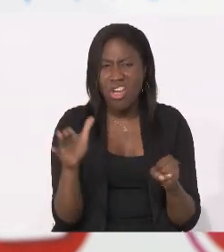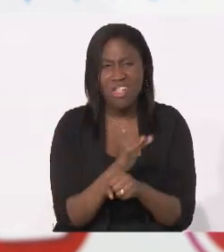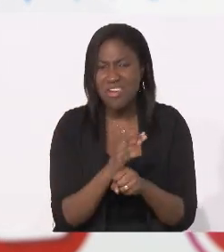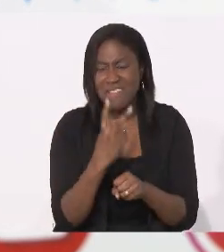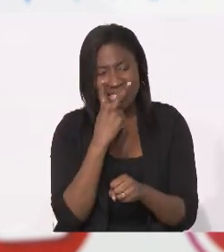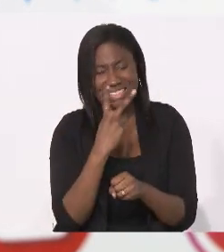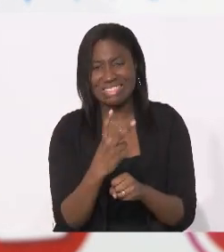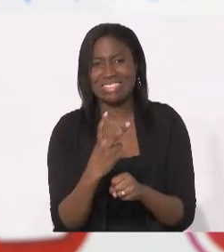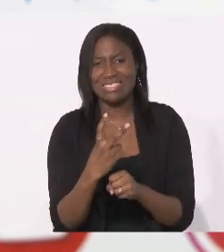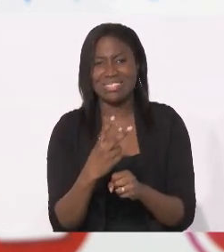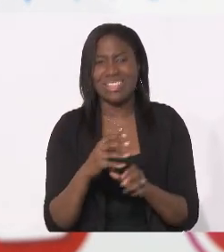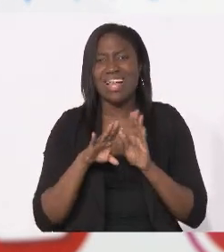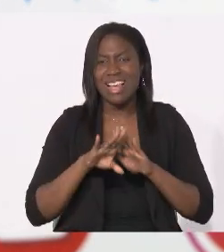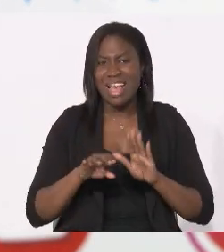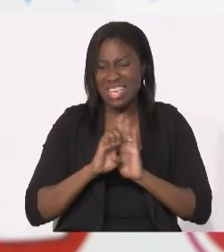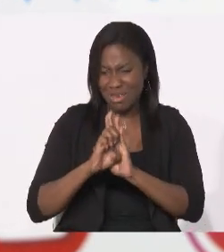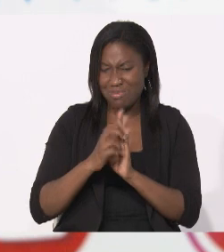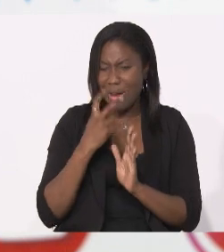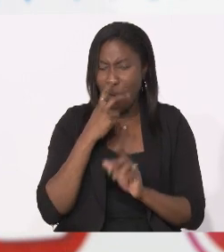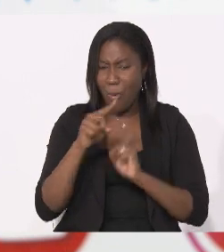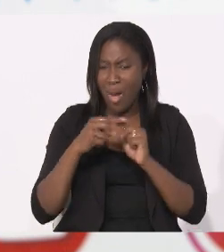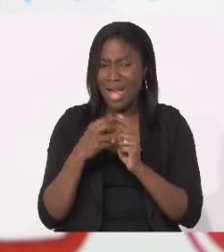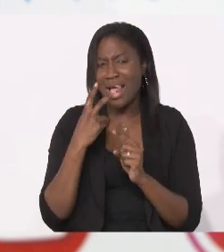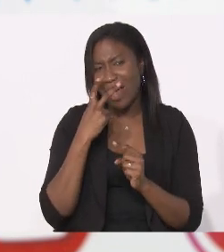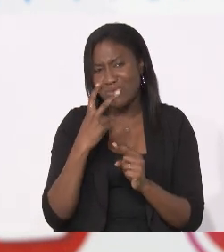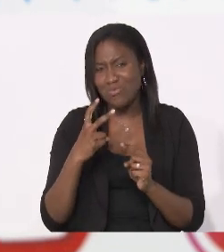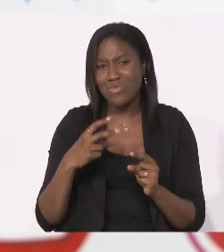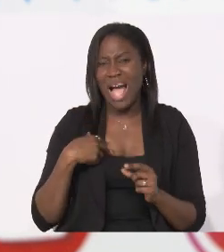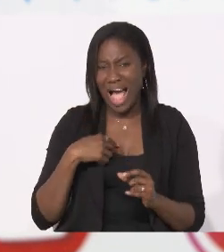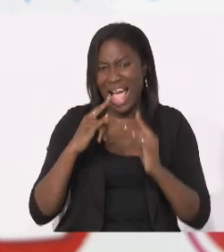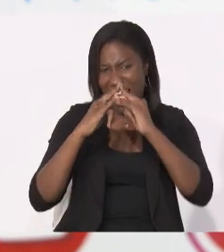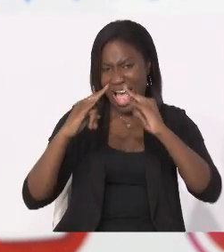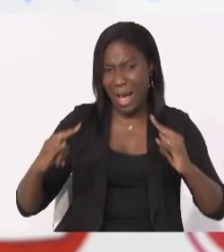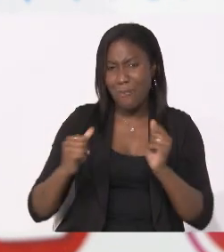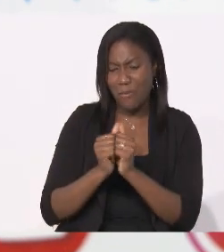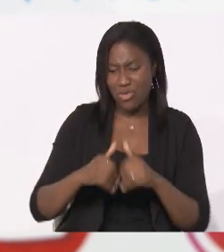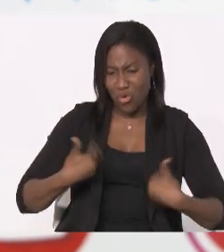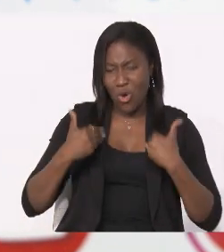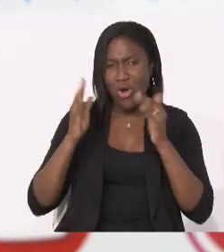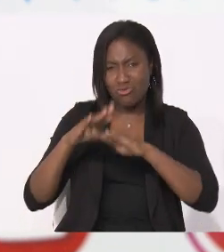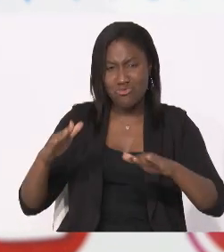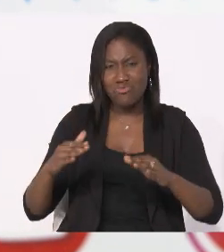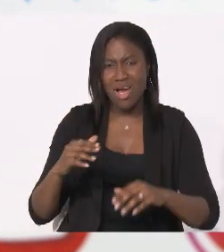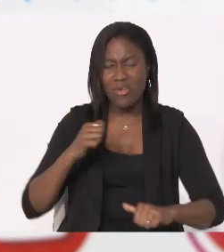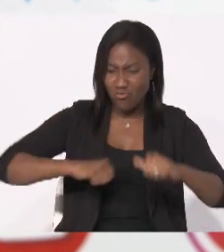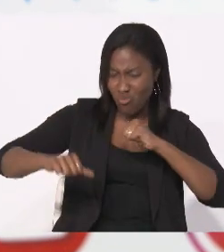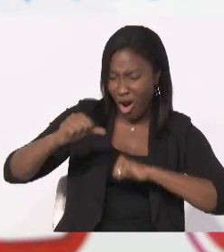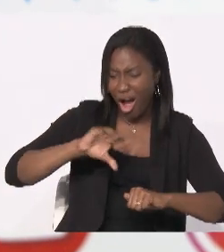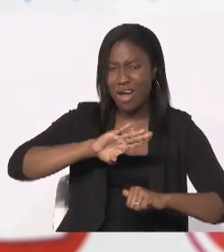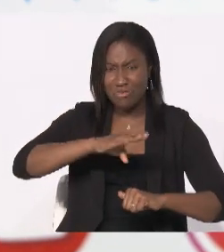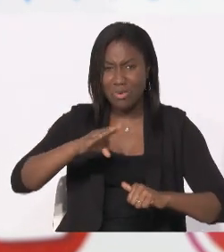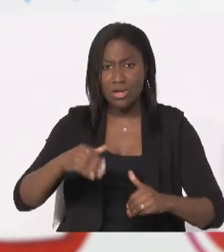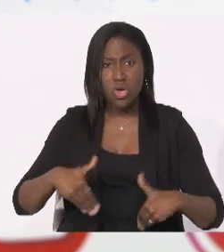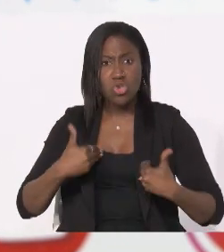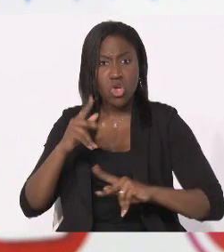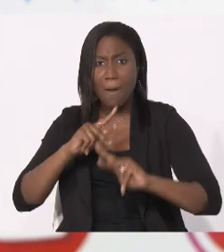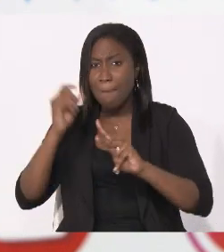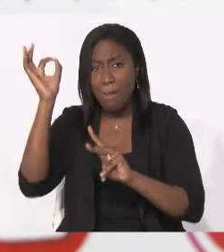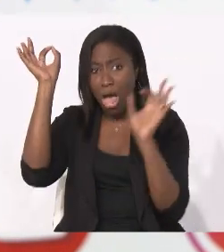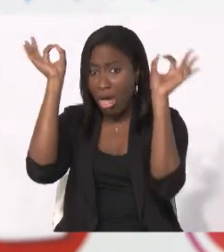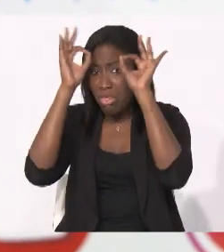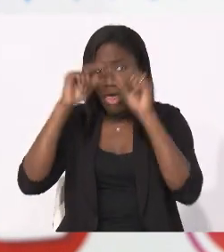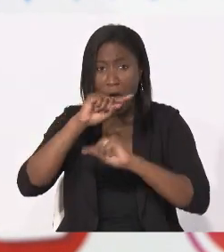I mean, long time they used to think that stage actors cannot do film. There was a thing, no, I don't want to stage actor. They don't have to control their